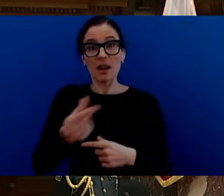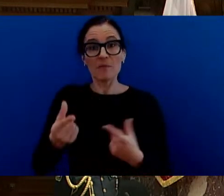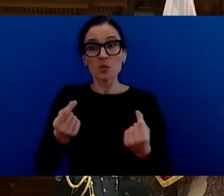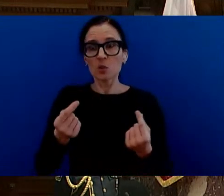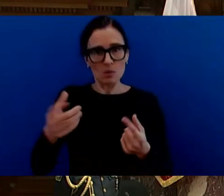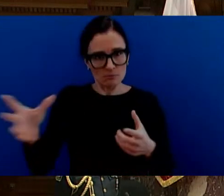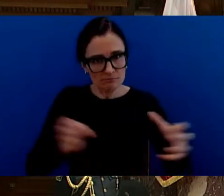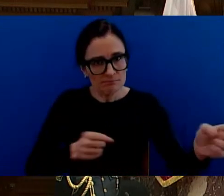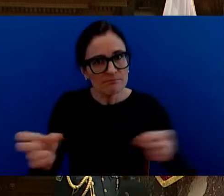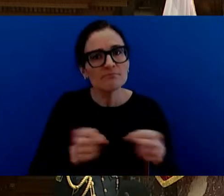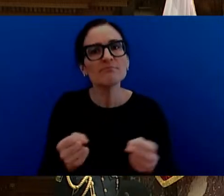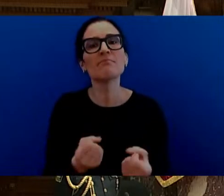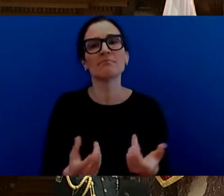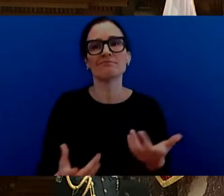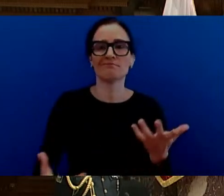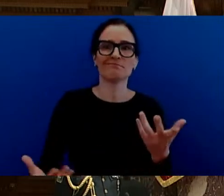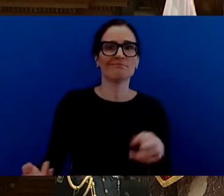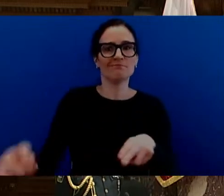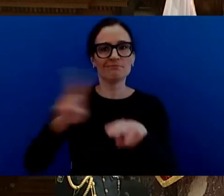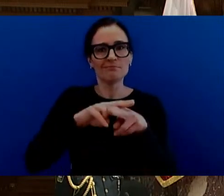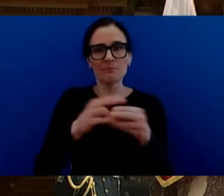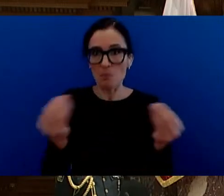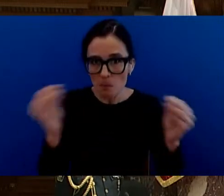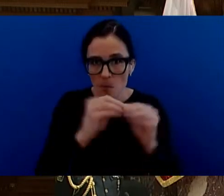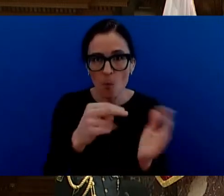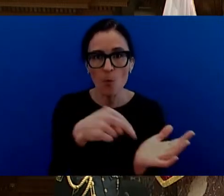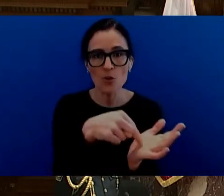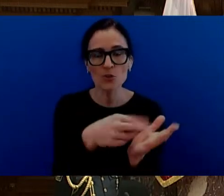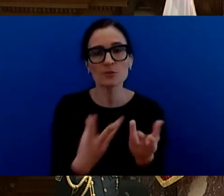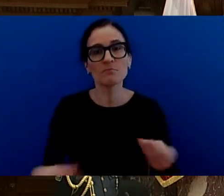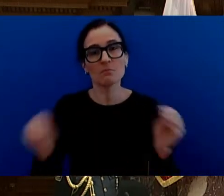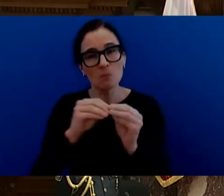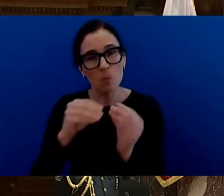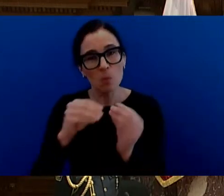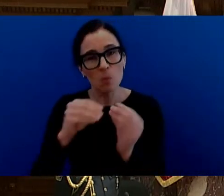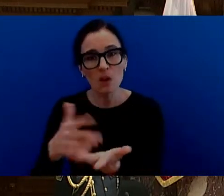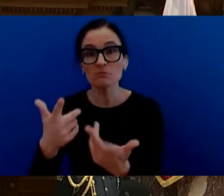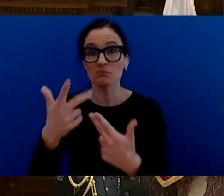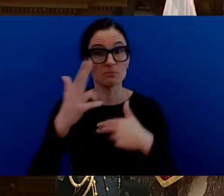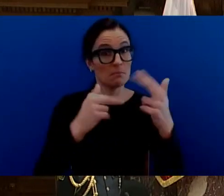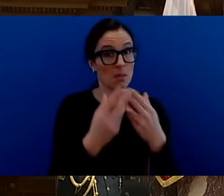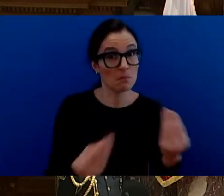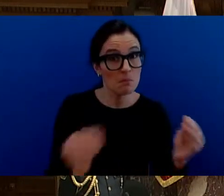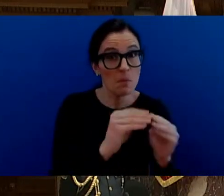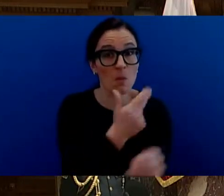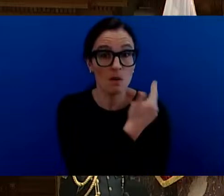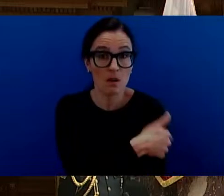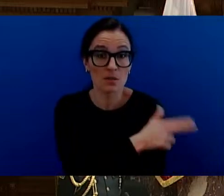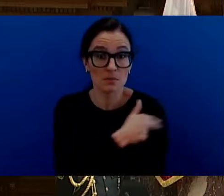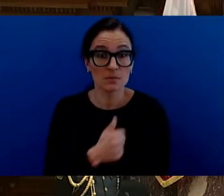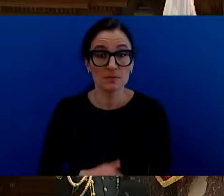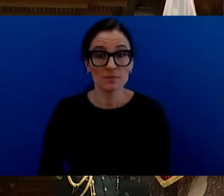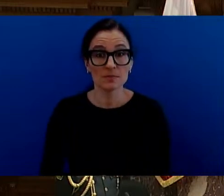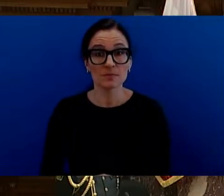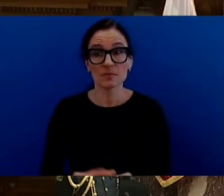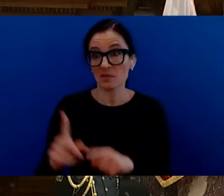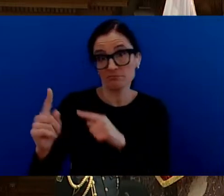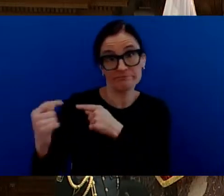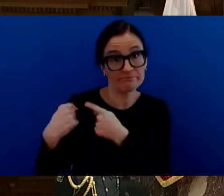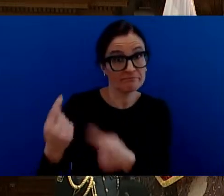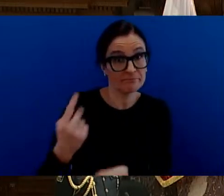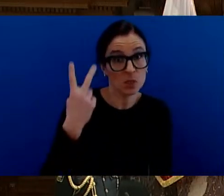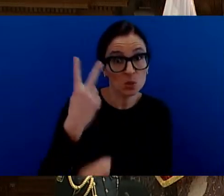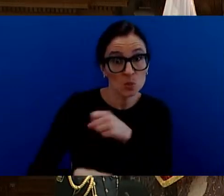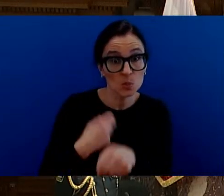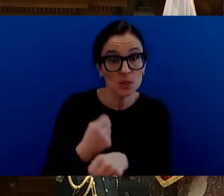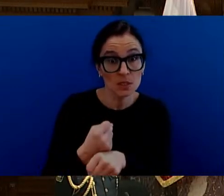and building more hospitals than ever. In the past 2 years, British Columbia has connected hundreds of thousands of people